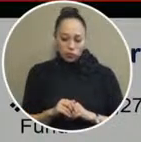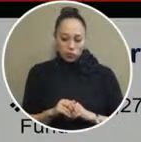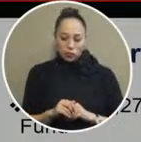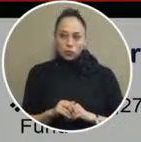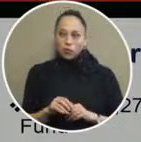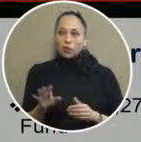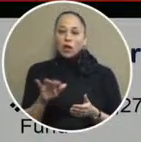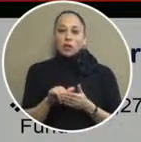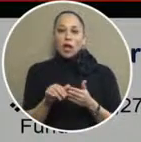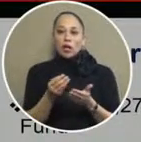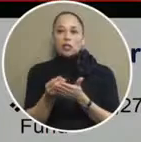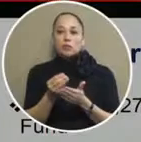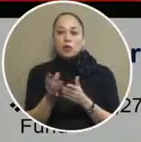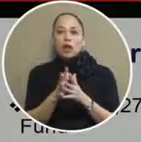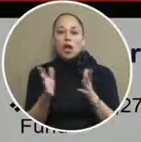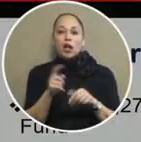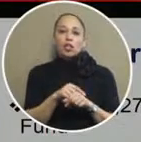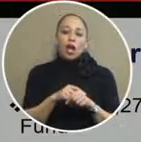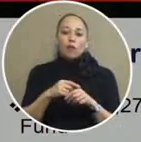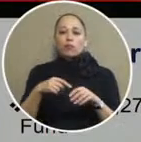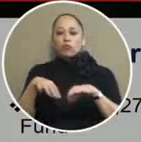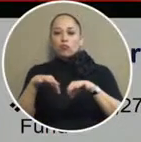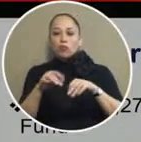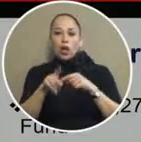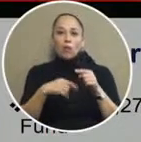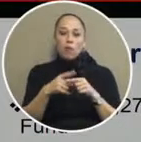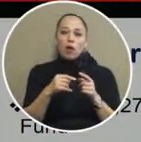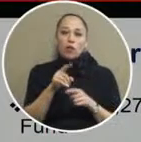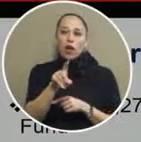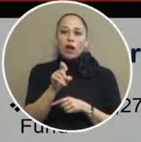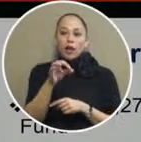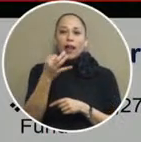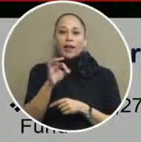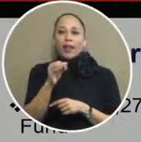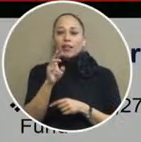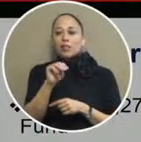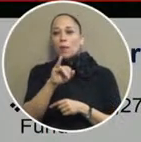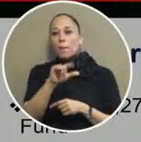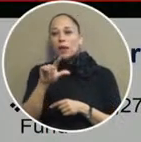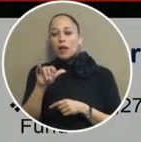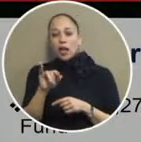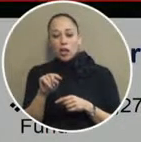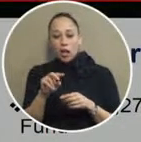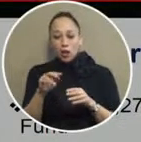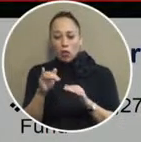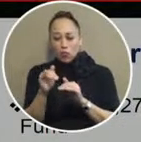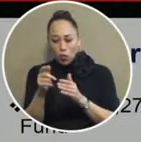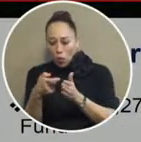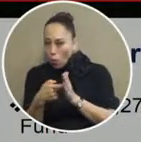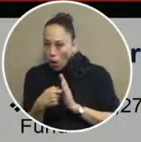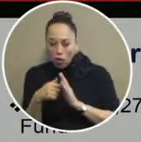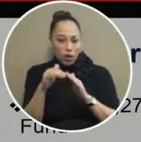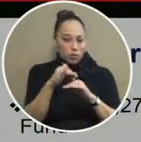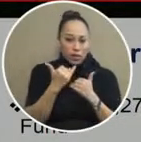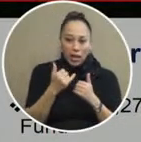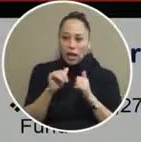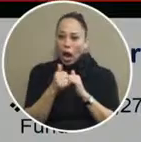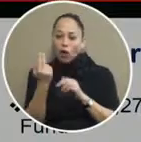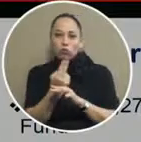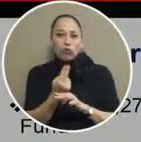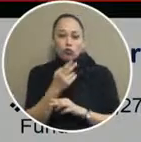Again, we spent a lot of time at the last meeting talking about the $119 million, the requirements, the restrictions that we have on the use of these